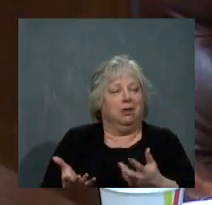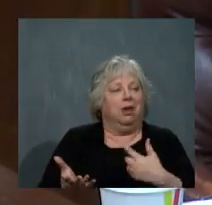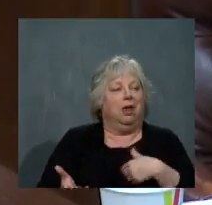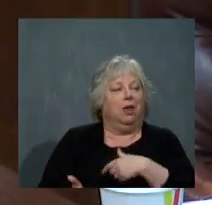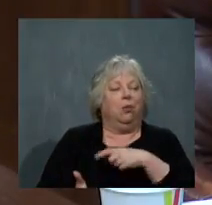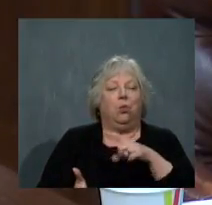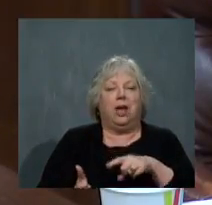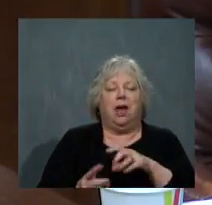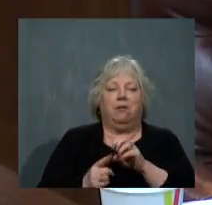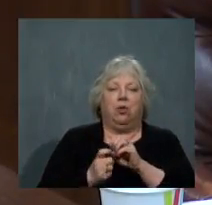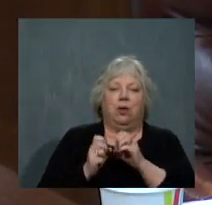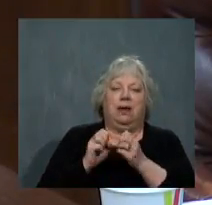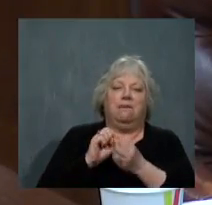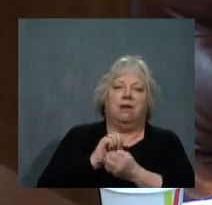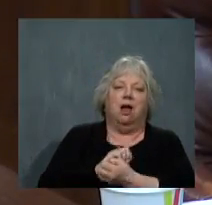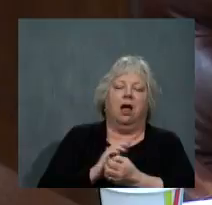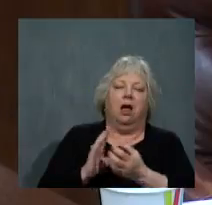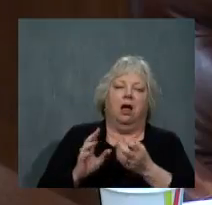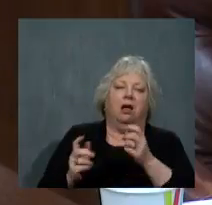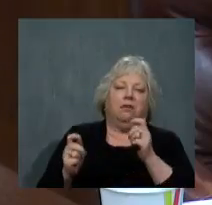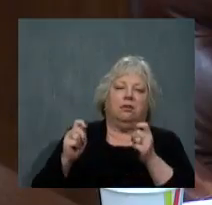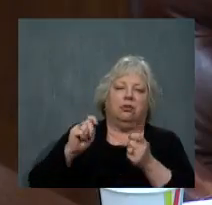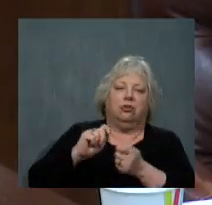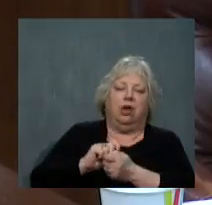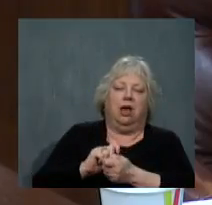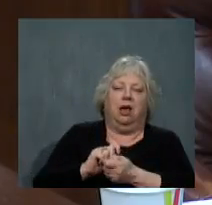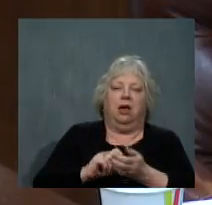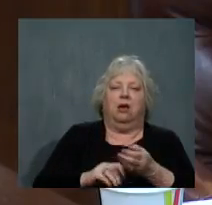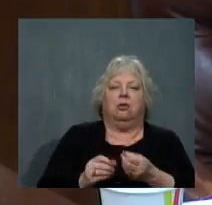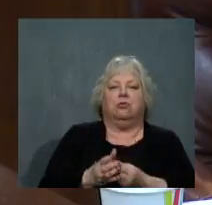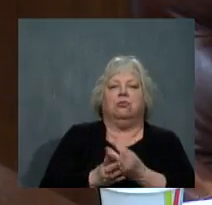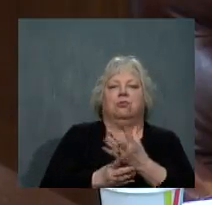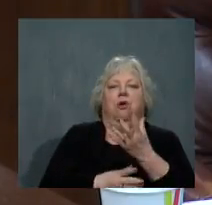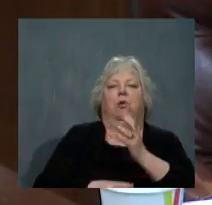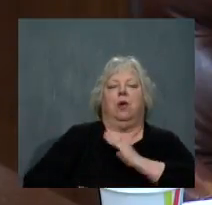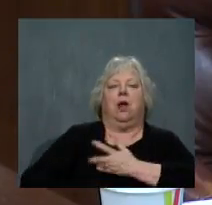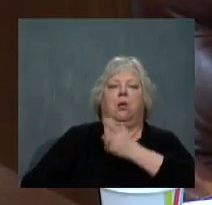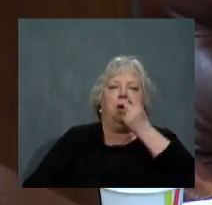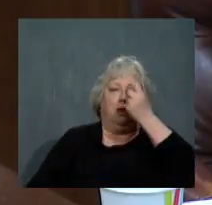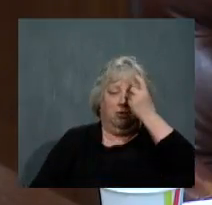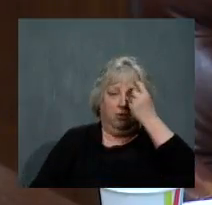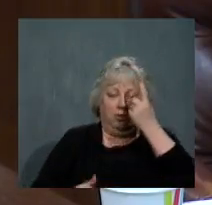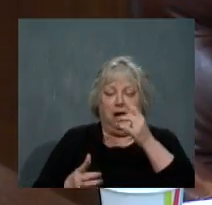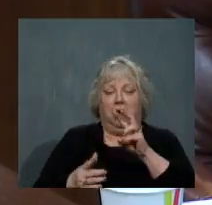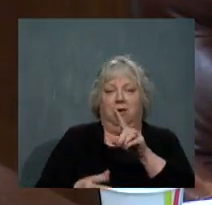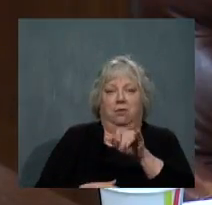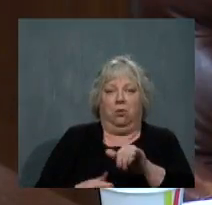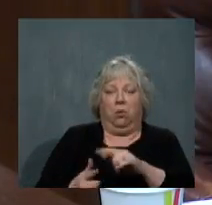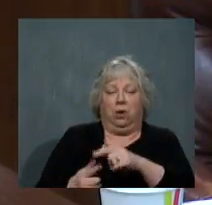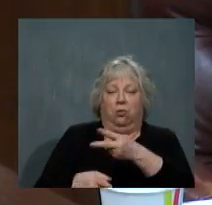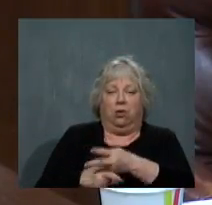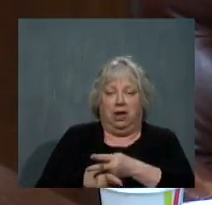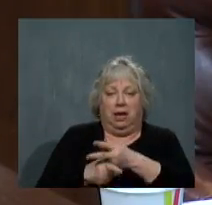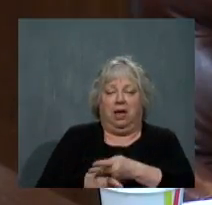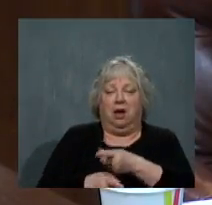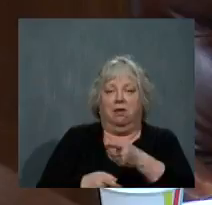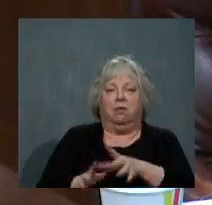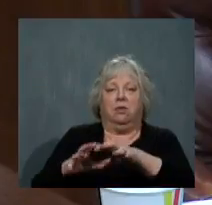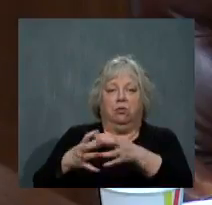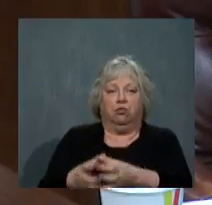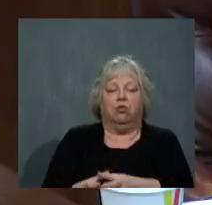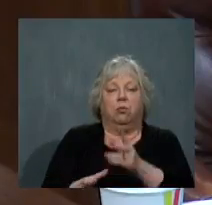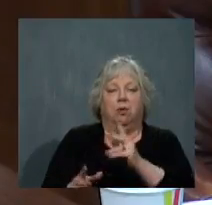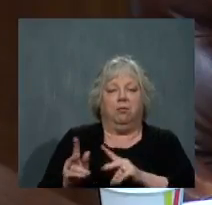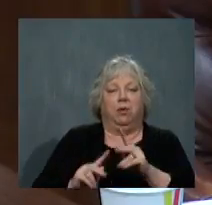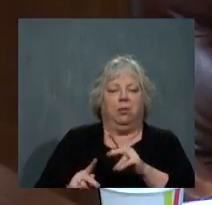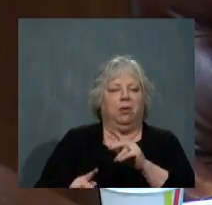have to evolve in our understanding of how we take care of this group of people. And it is not